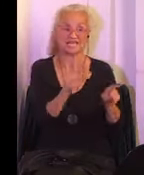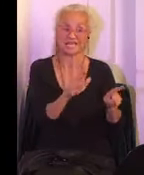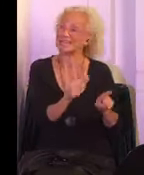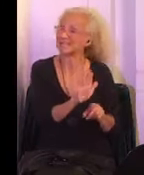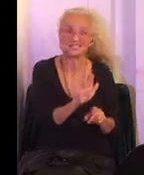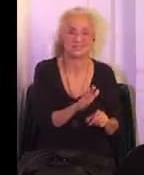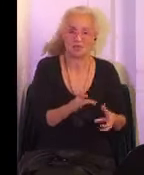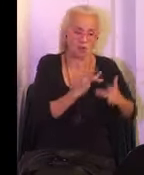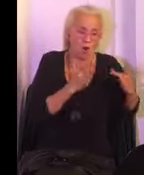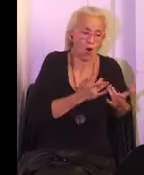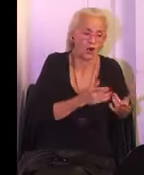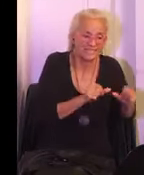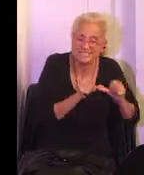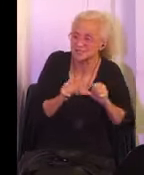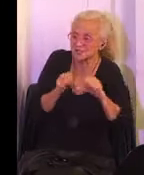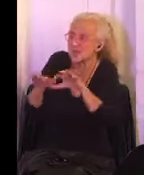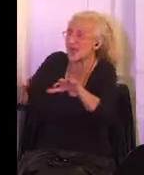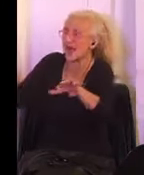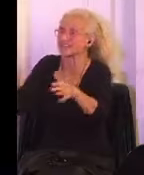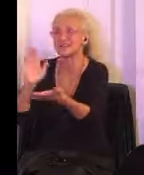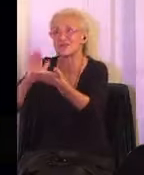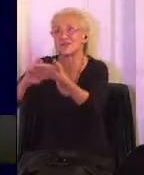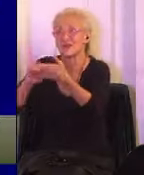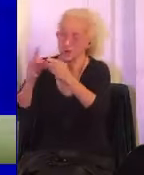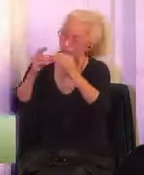Founders MCC. Would you give them another hand?